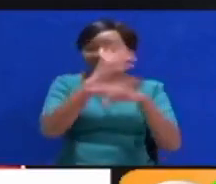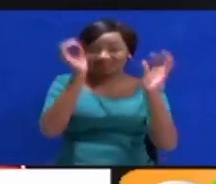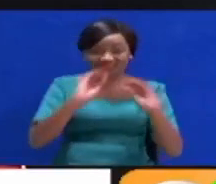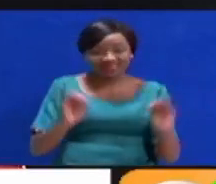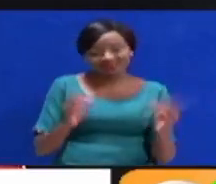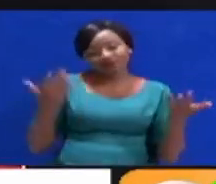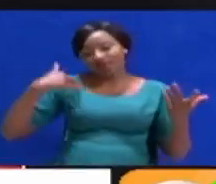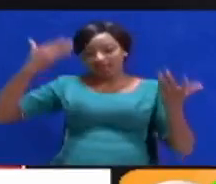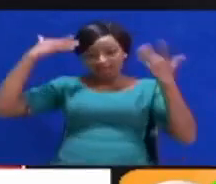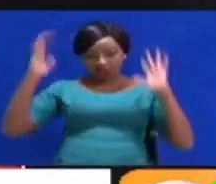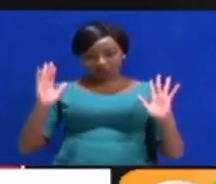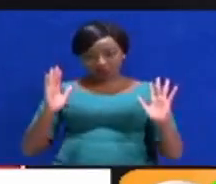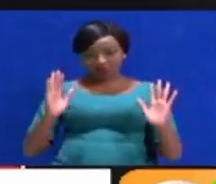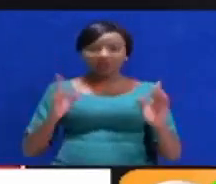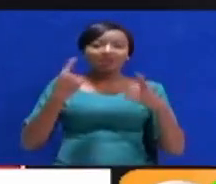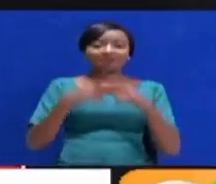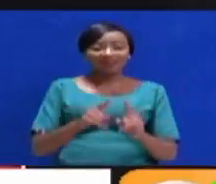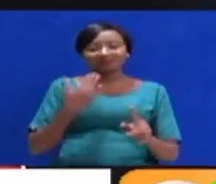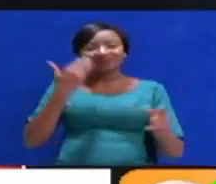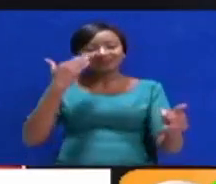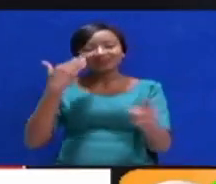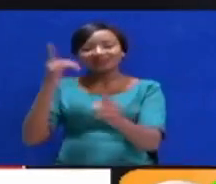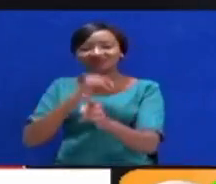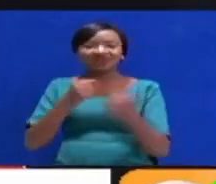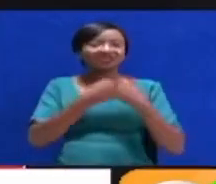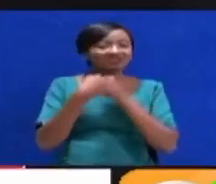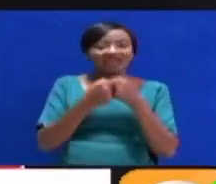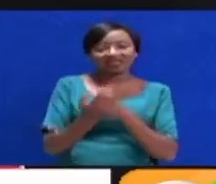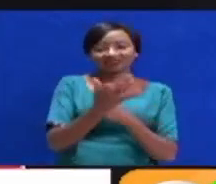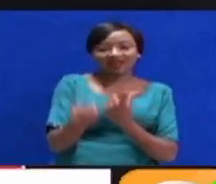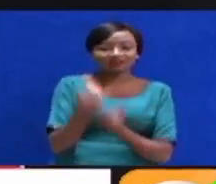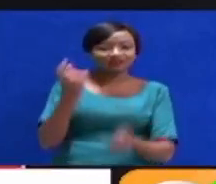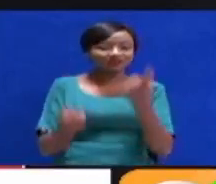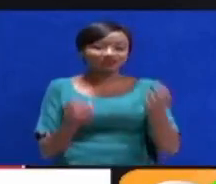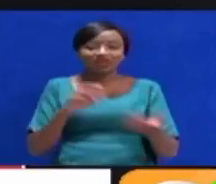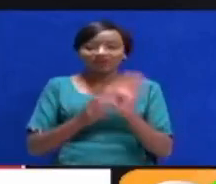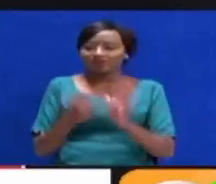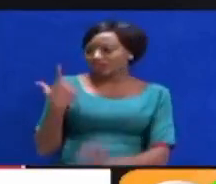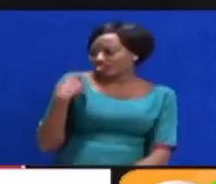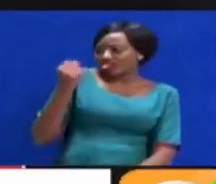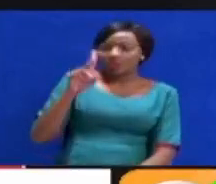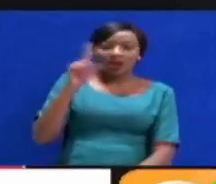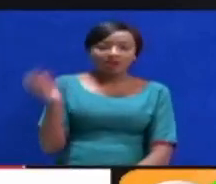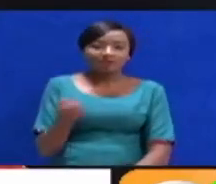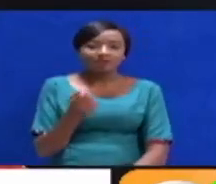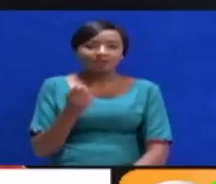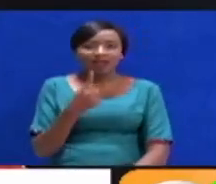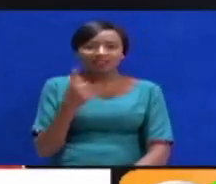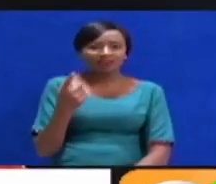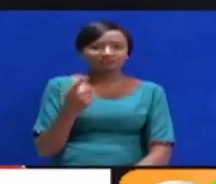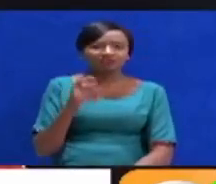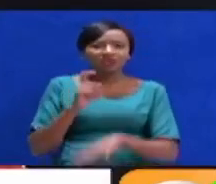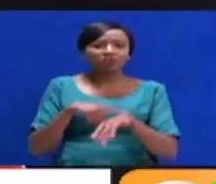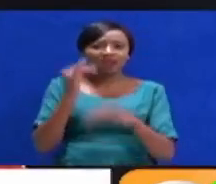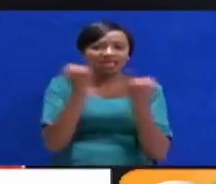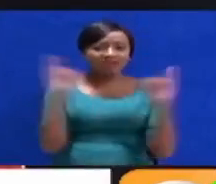as a challenge to the very notion of self-rule that we marked just a month ago on Madaraka Day.